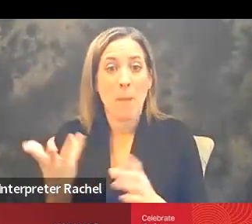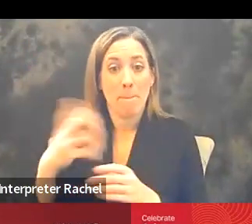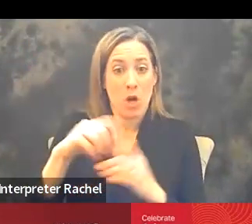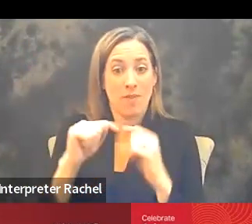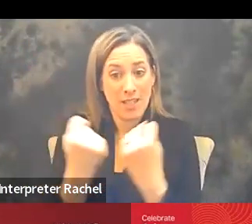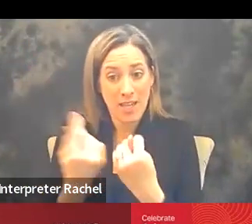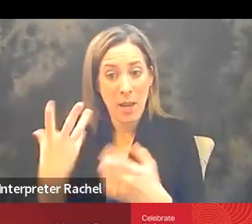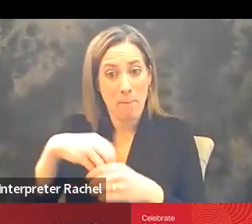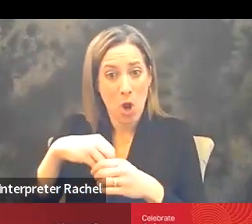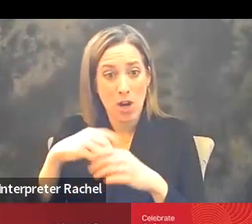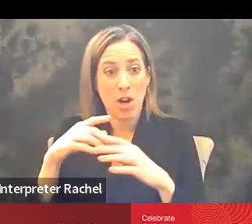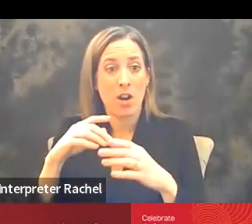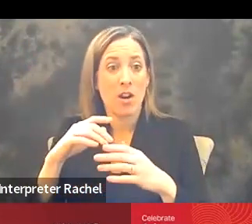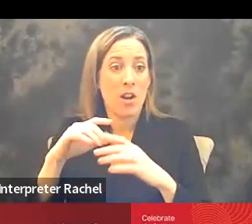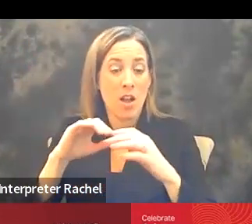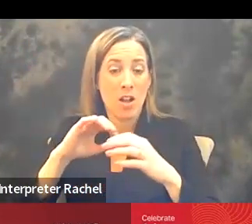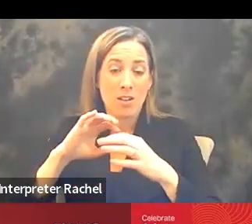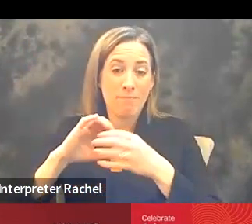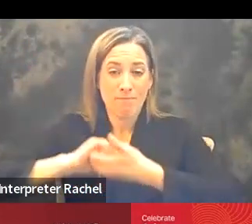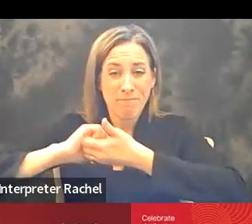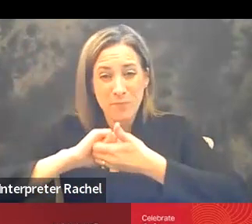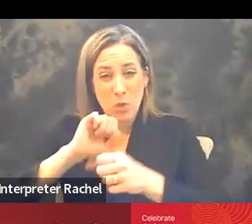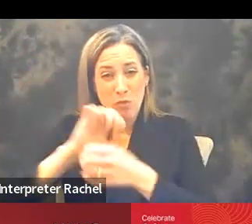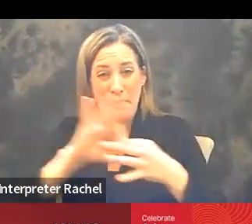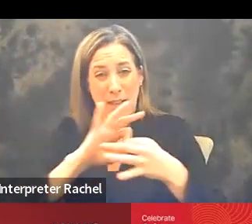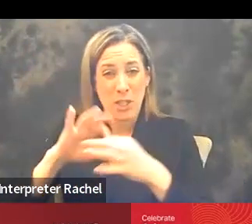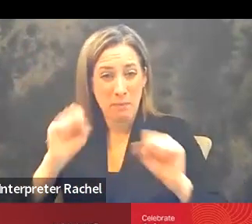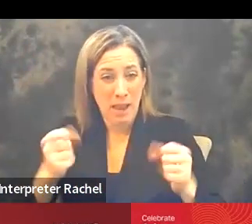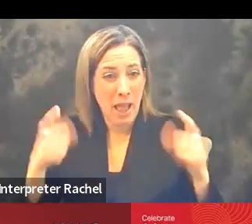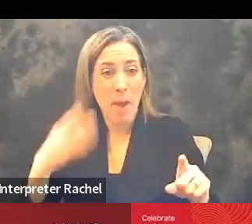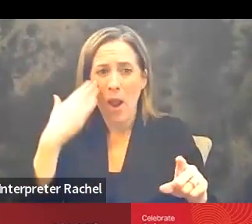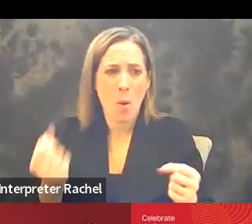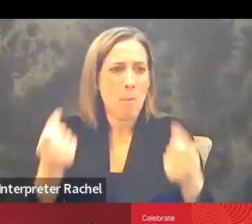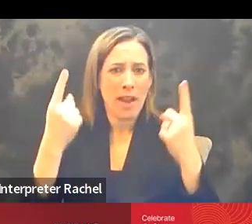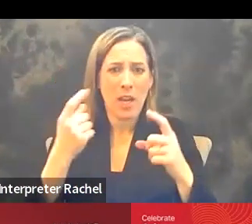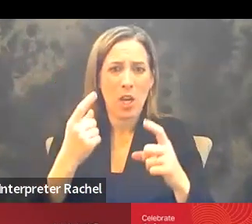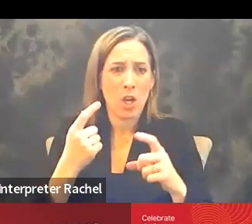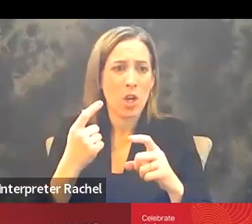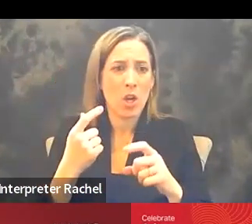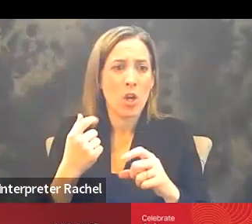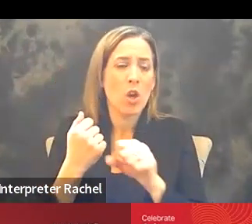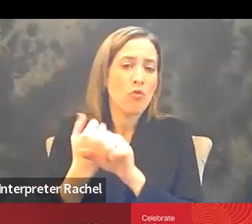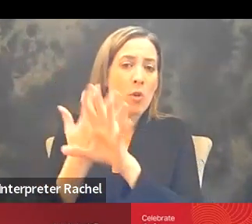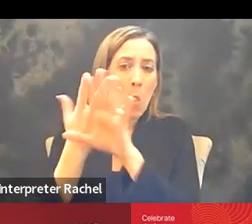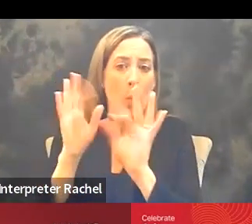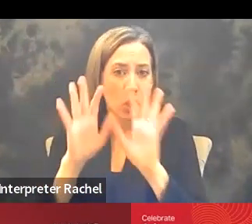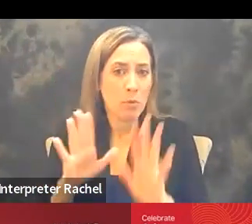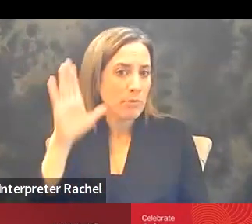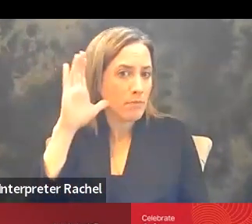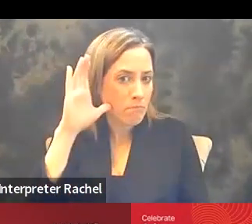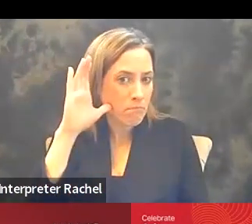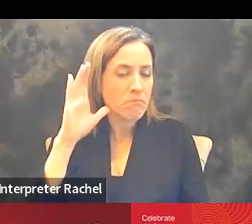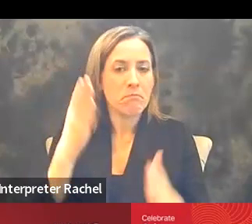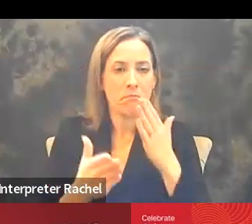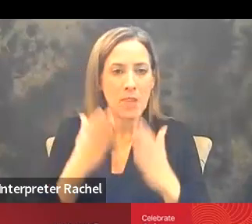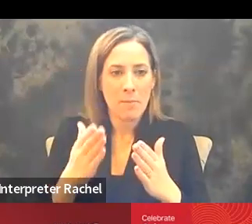partners for the physicians if that relationship can happen. And I know there's many remote interpreters out there listening to us. A lot of the perhaps